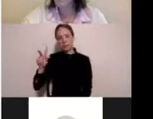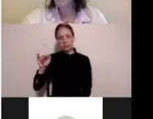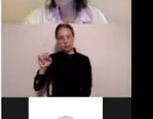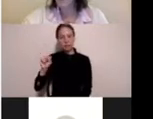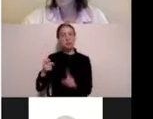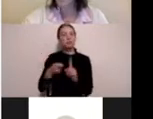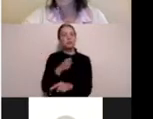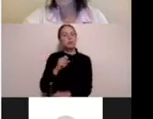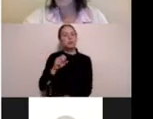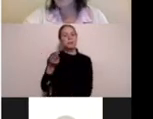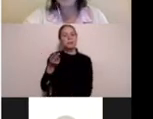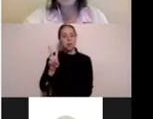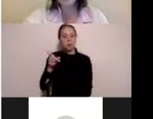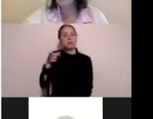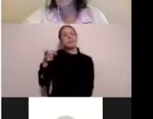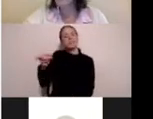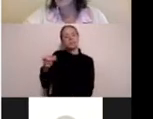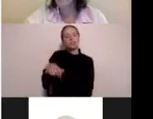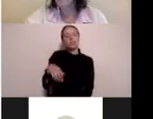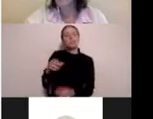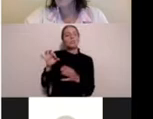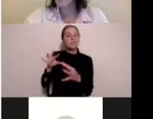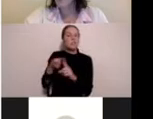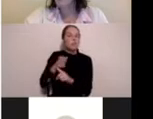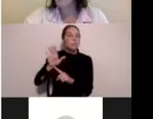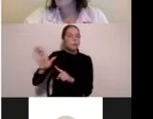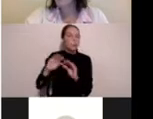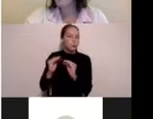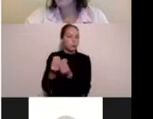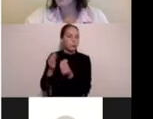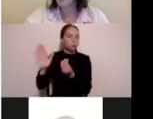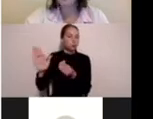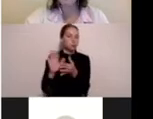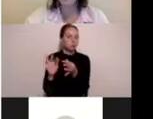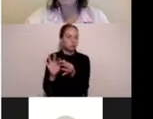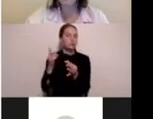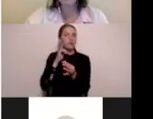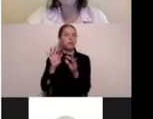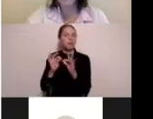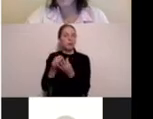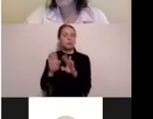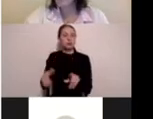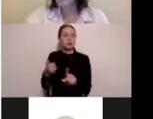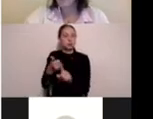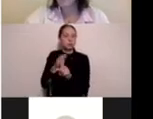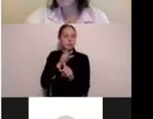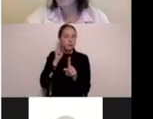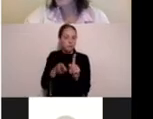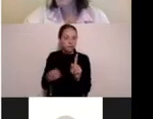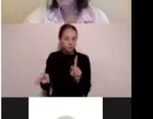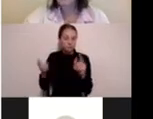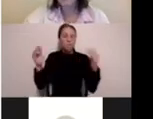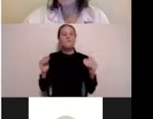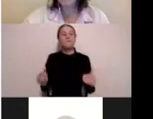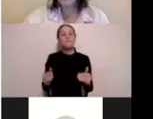share family feedback from their organization's open office hours for families with children who are deaf or hard of hearing. And last but not least,